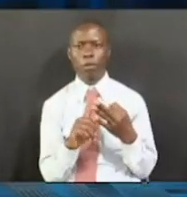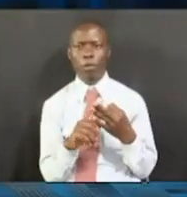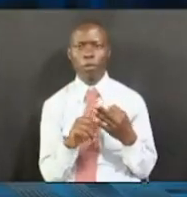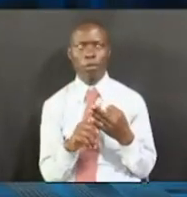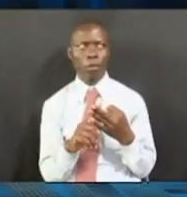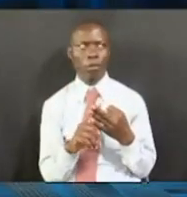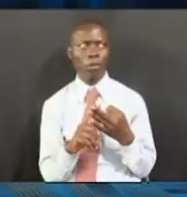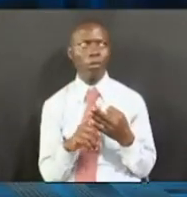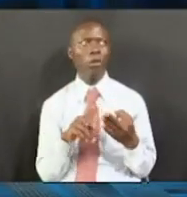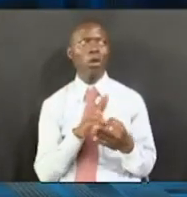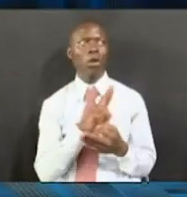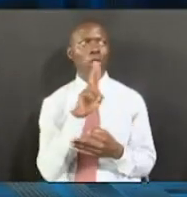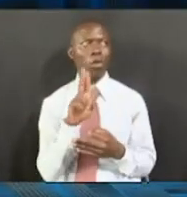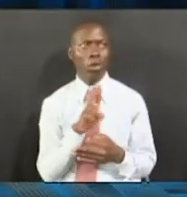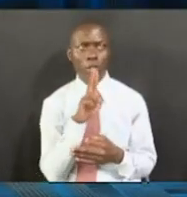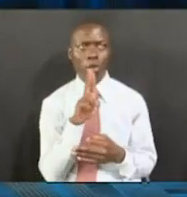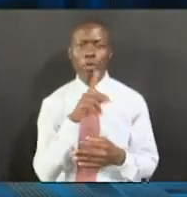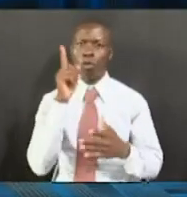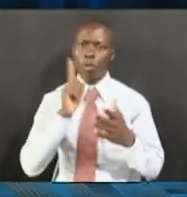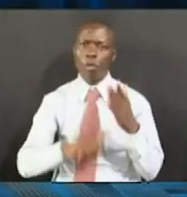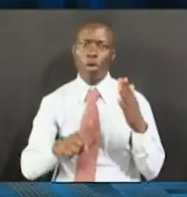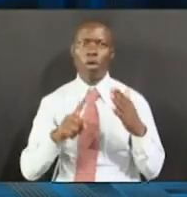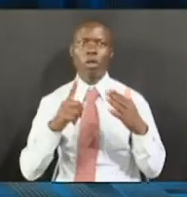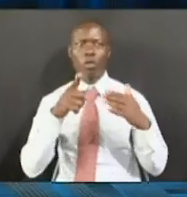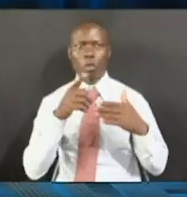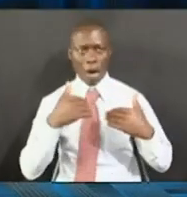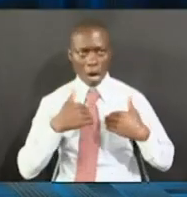Number three. Use what you have.